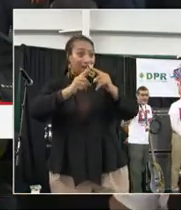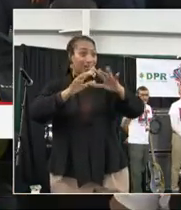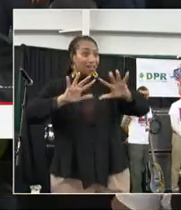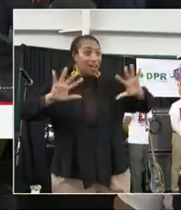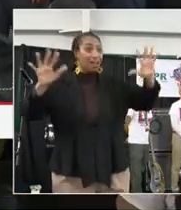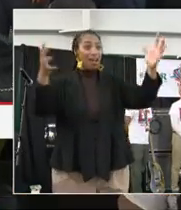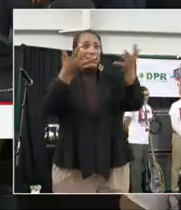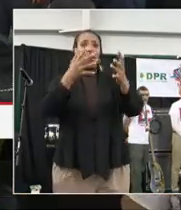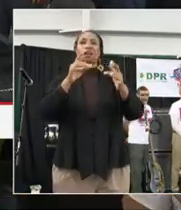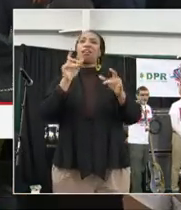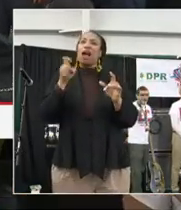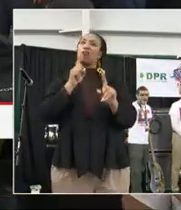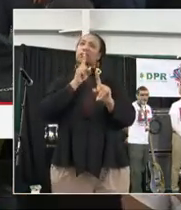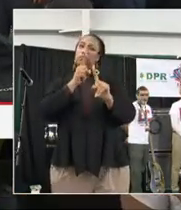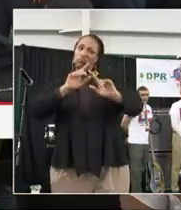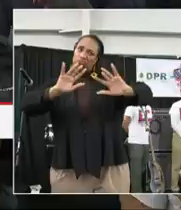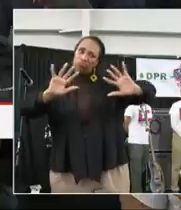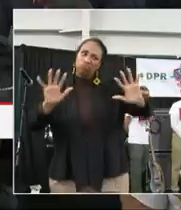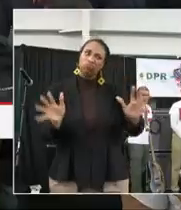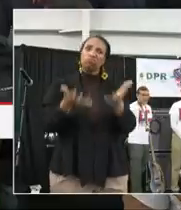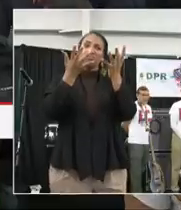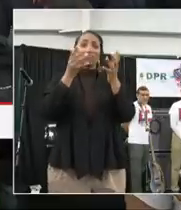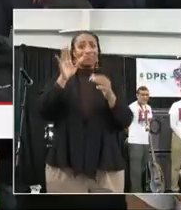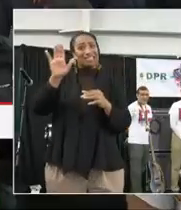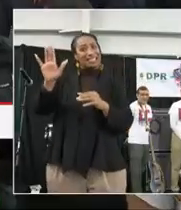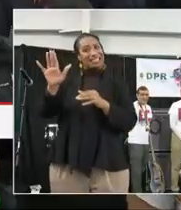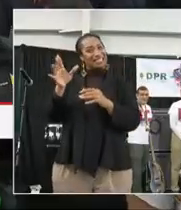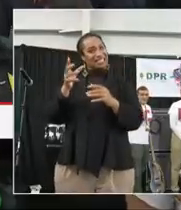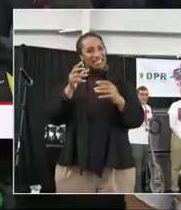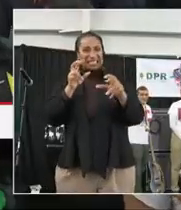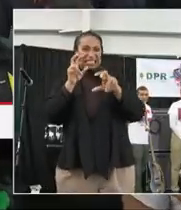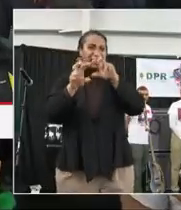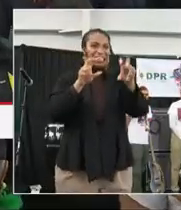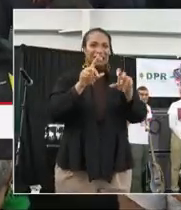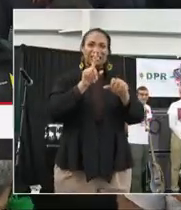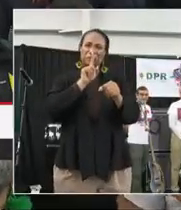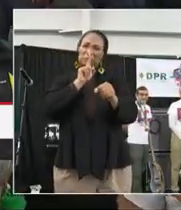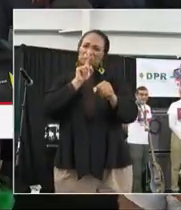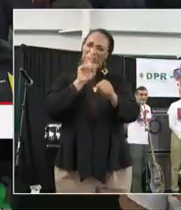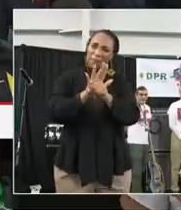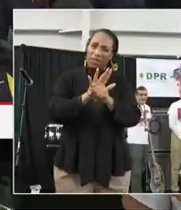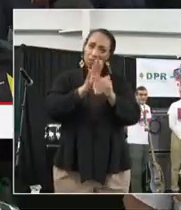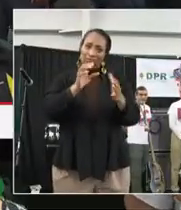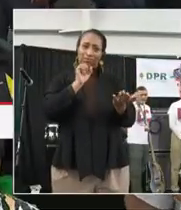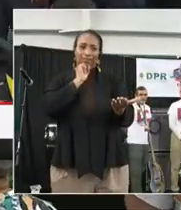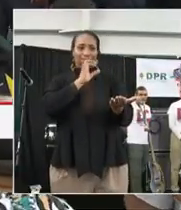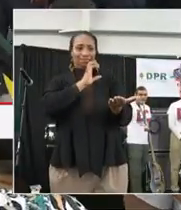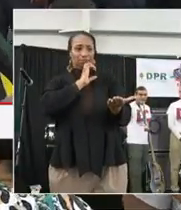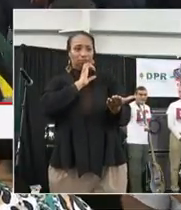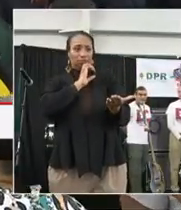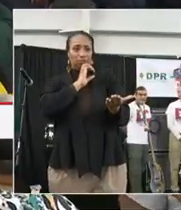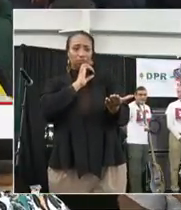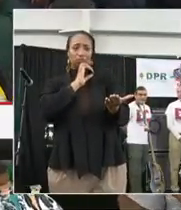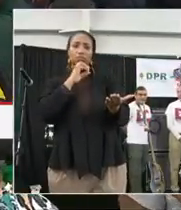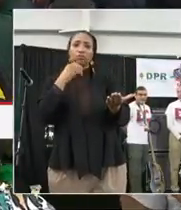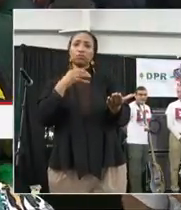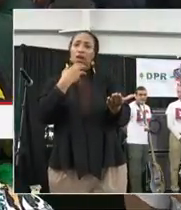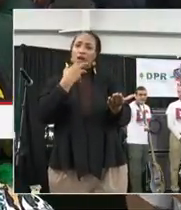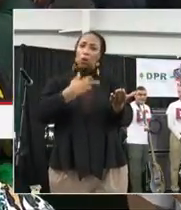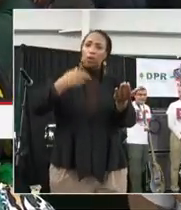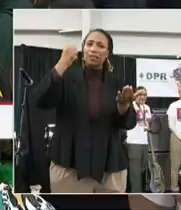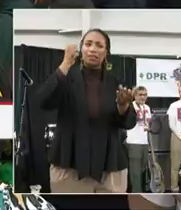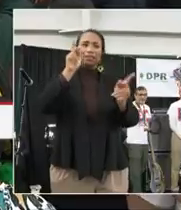our oldest residents are breaking national trends. I want to thank my dynamic